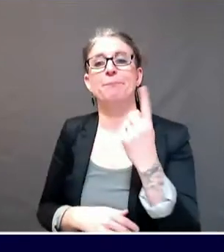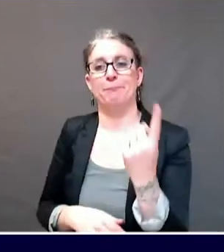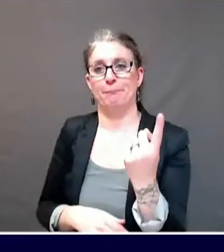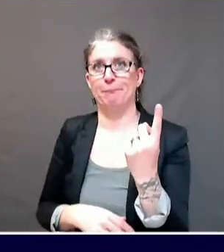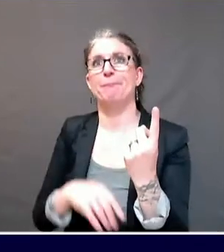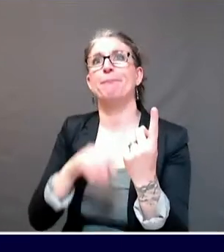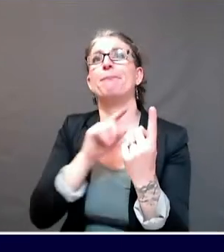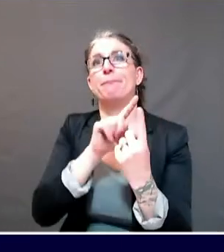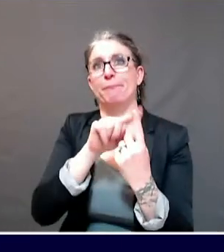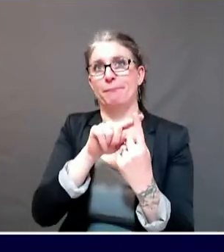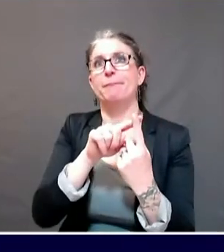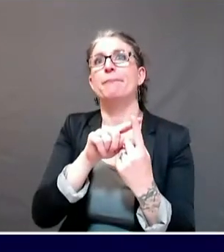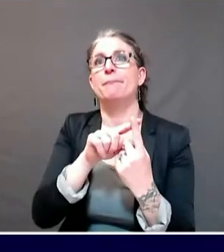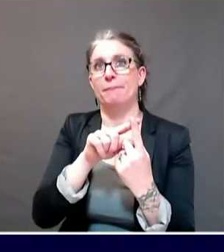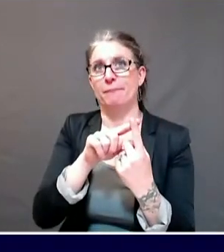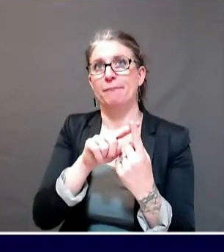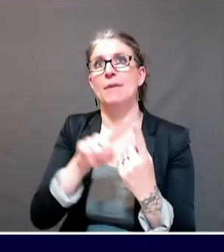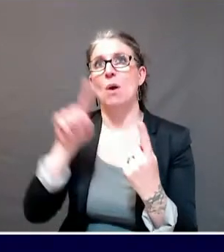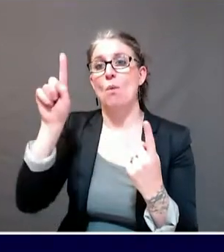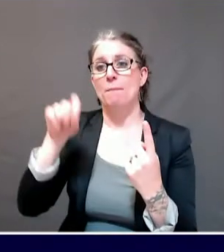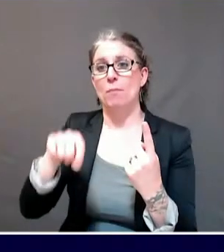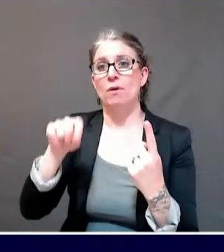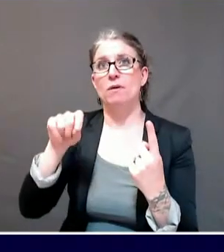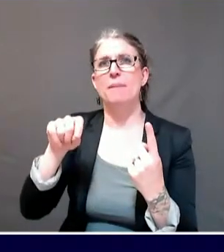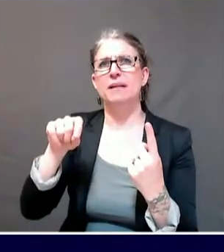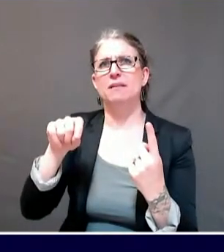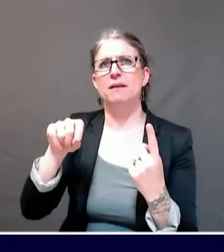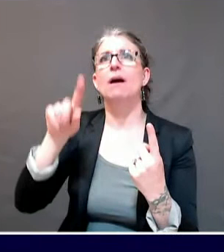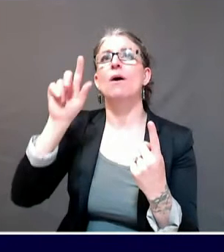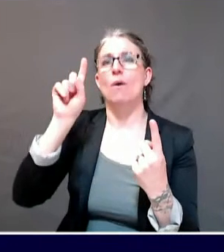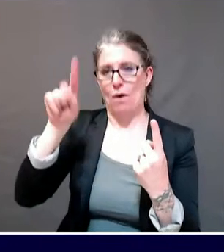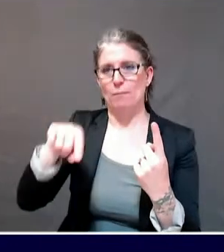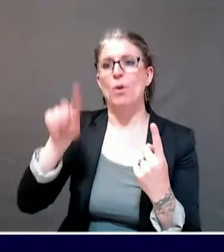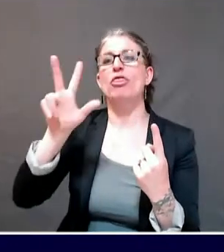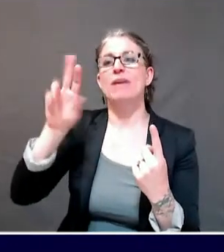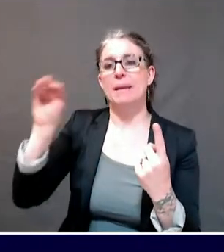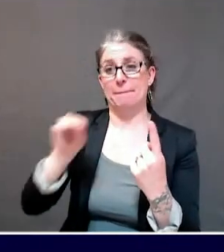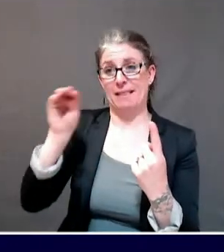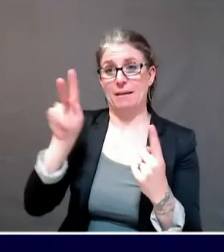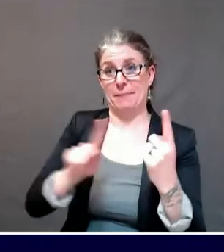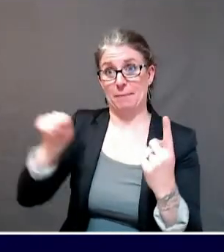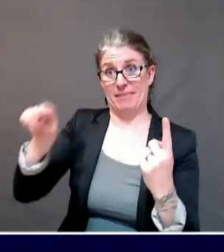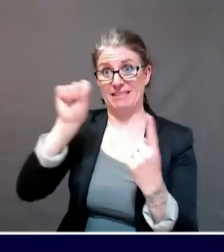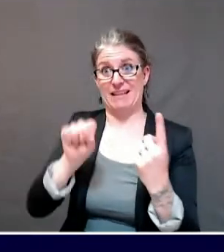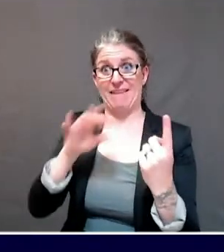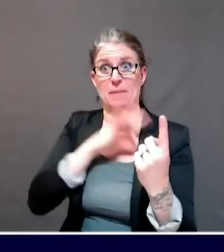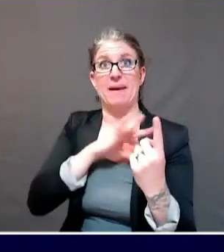population have received at least their first dose? And in Maine, as of this morning, I believe that number was